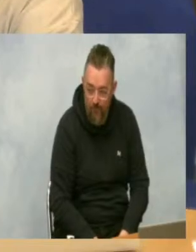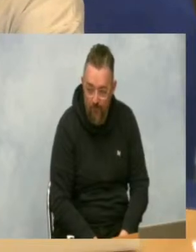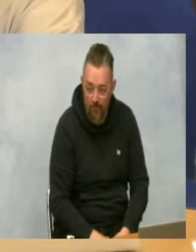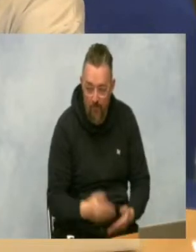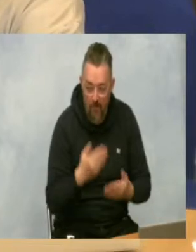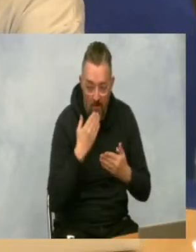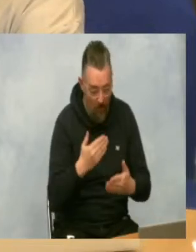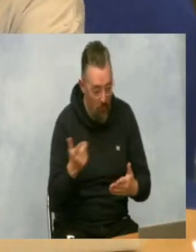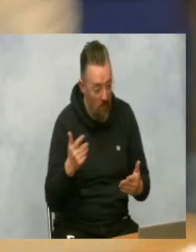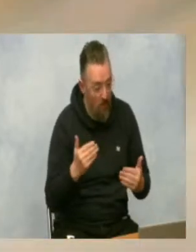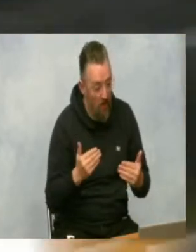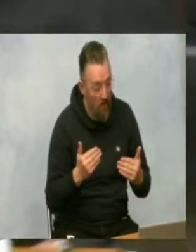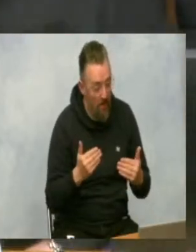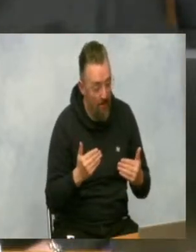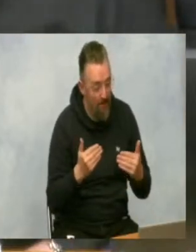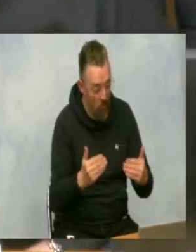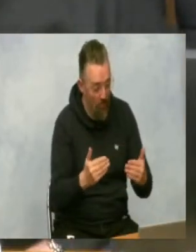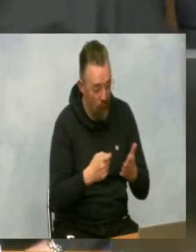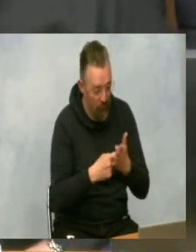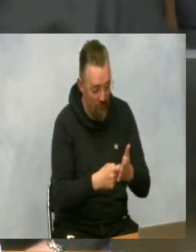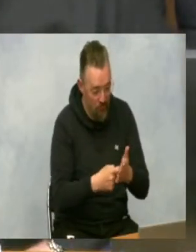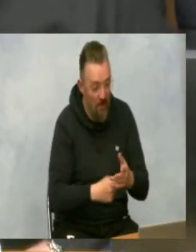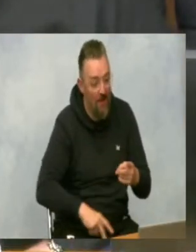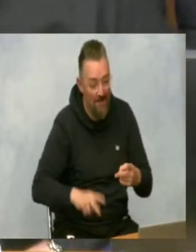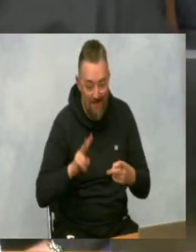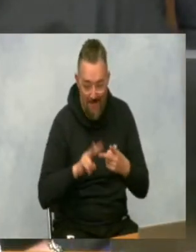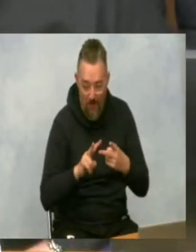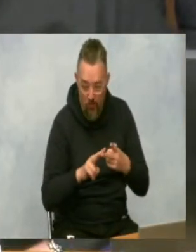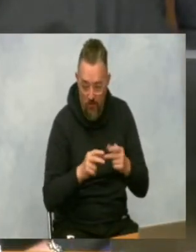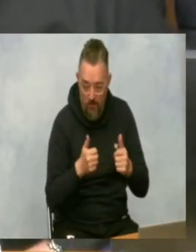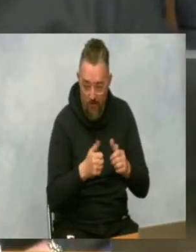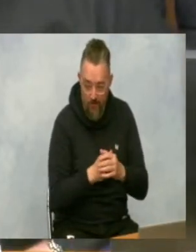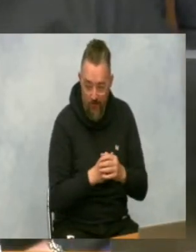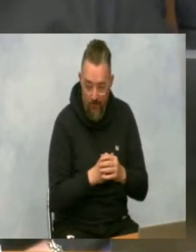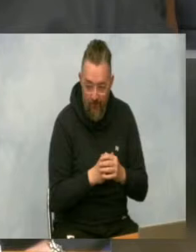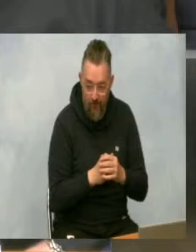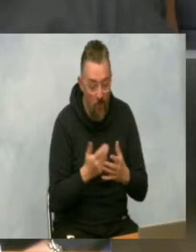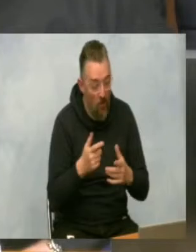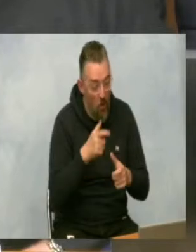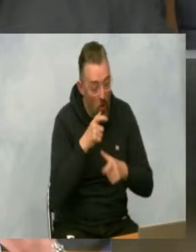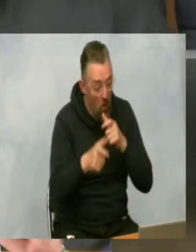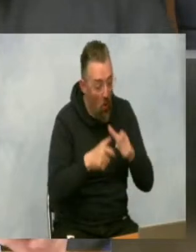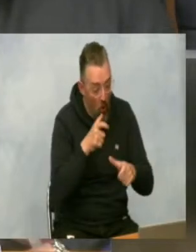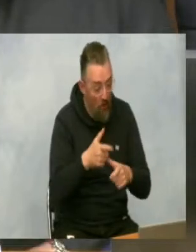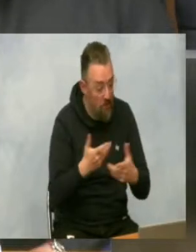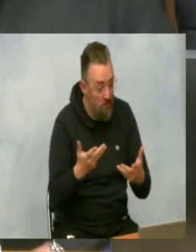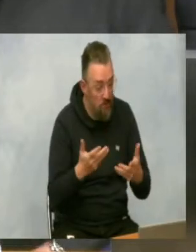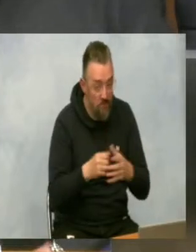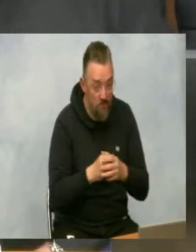much. I'll move that recommendation. I'll second that. Thank you. Any questions or comments?